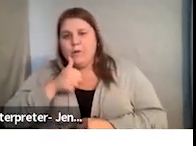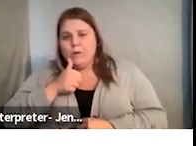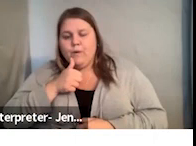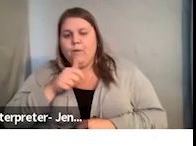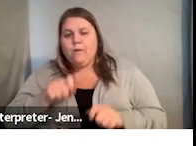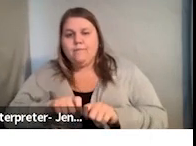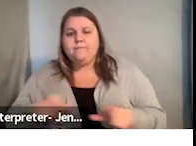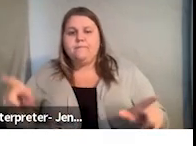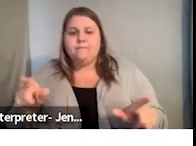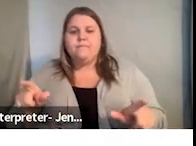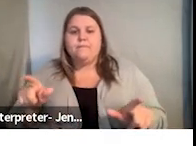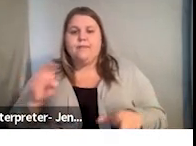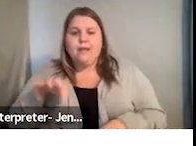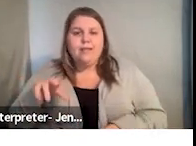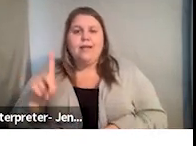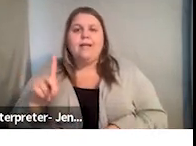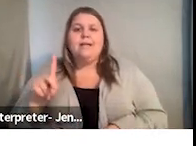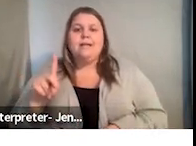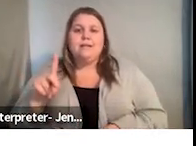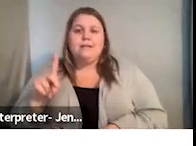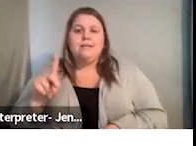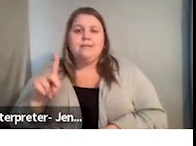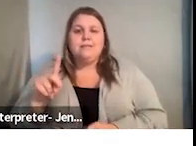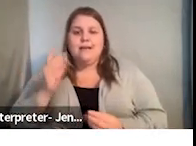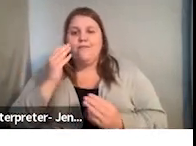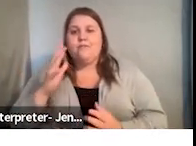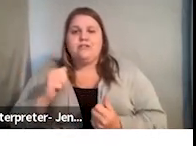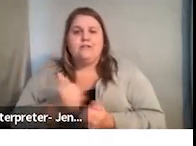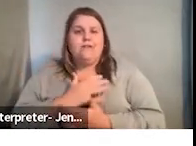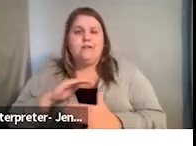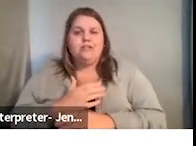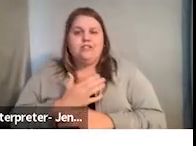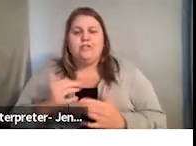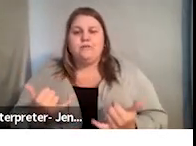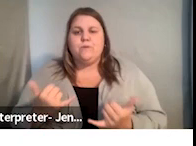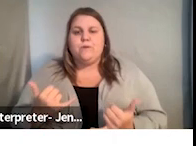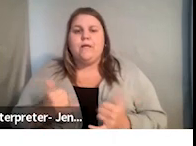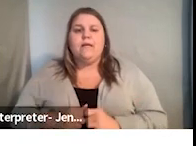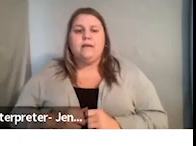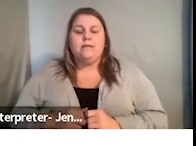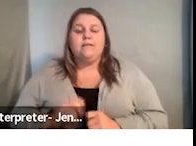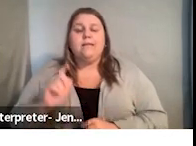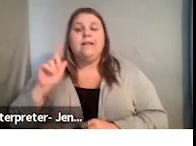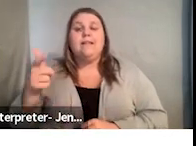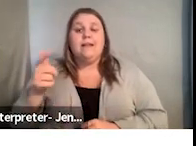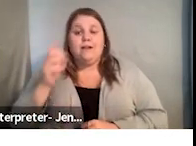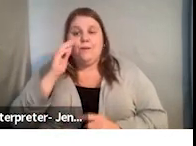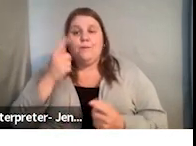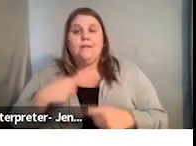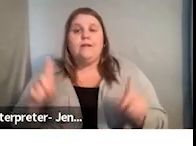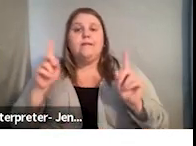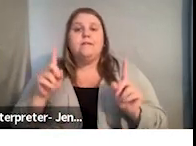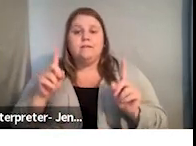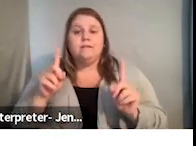be sending out links and information that was shared today. At a later date, we will have